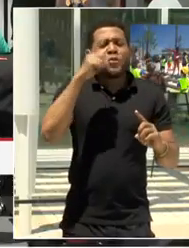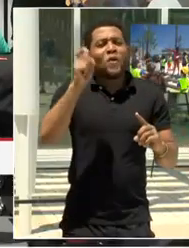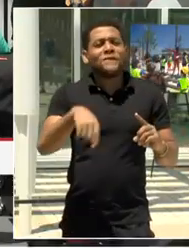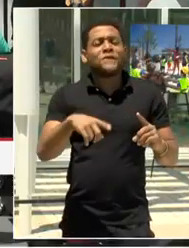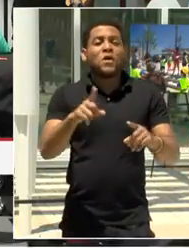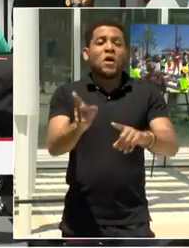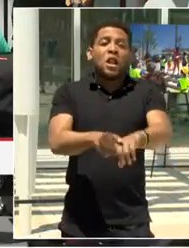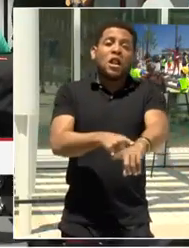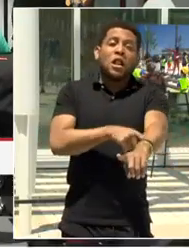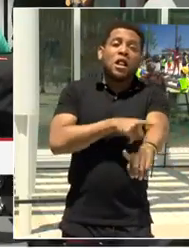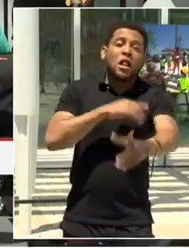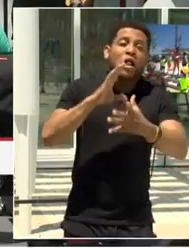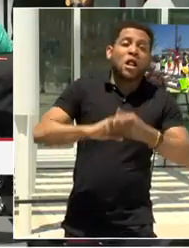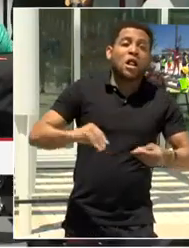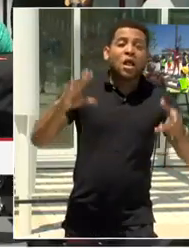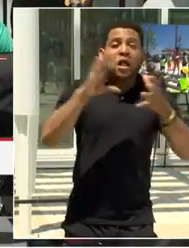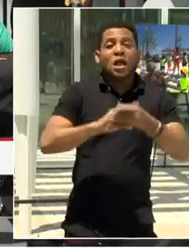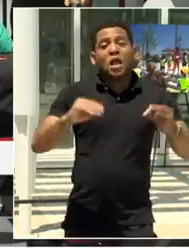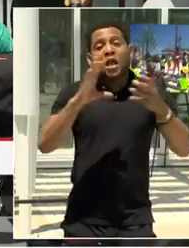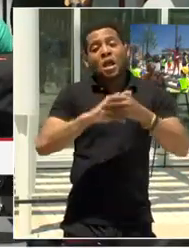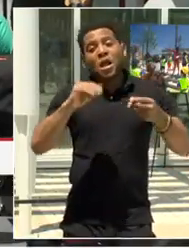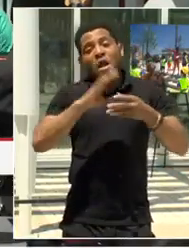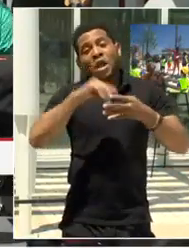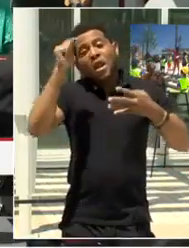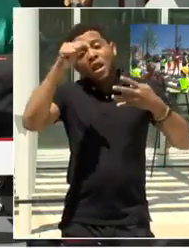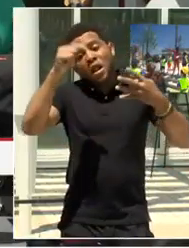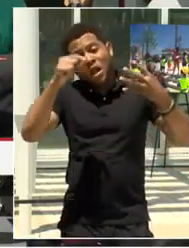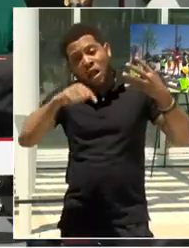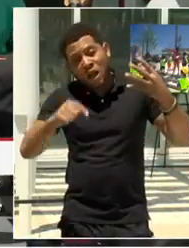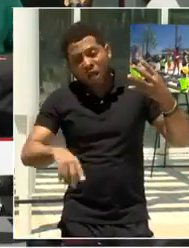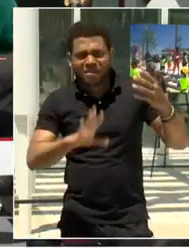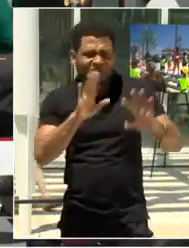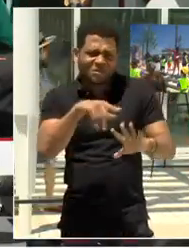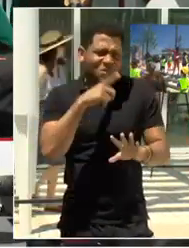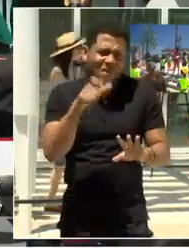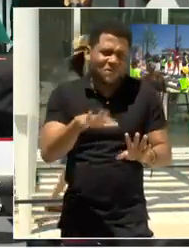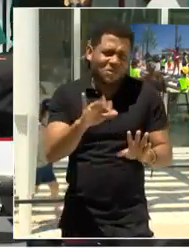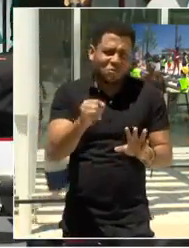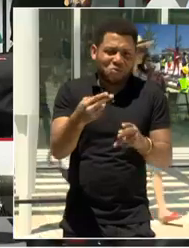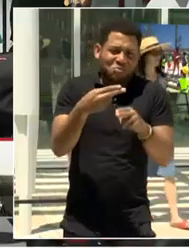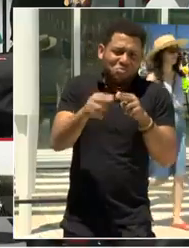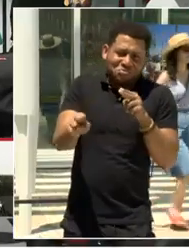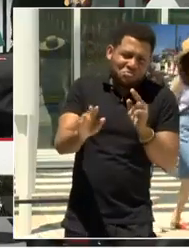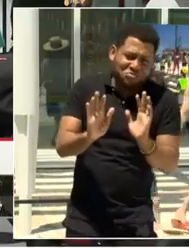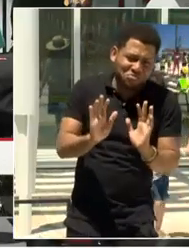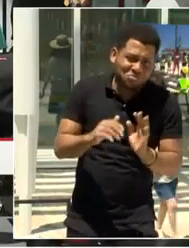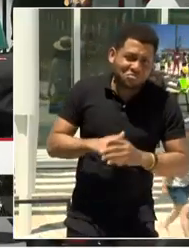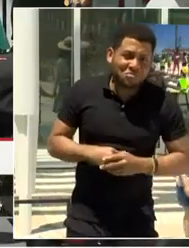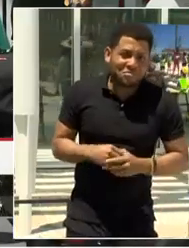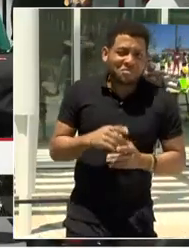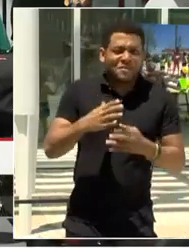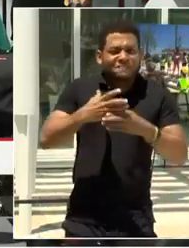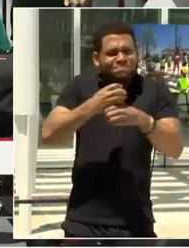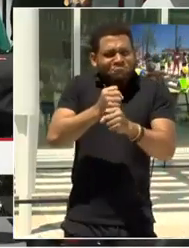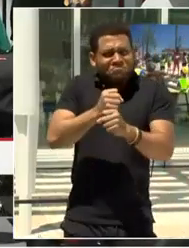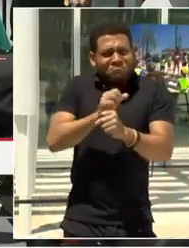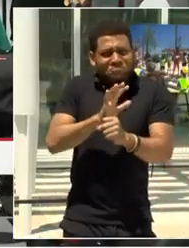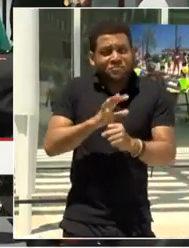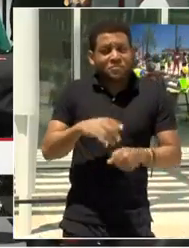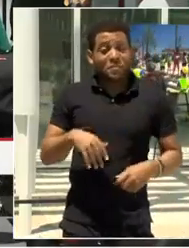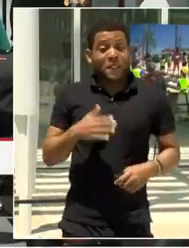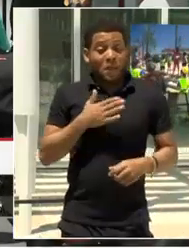long history of this project, but I'll summarize it with something that my mom would always say to